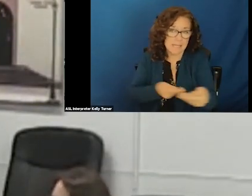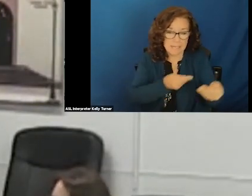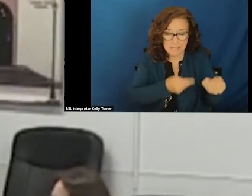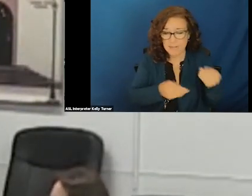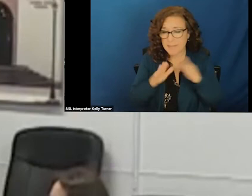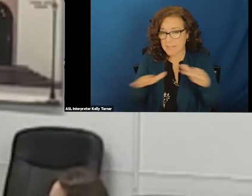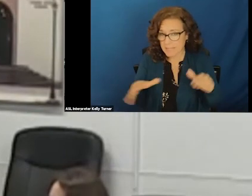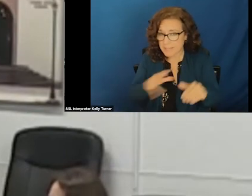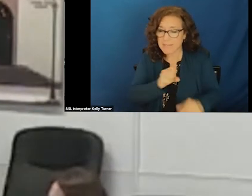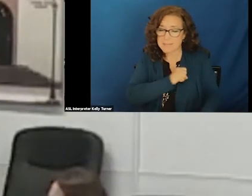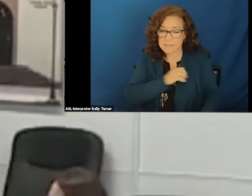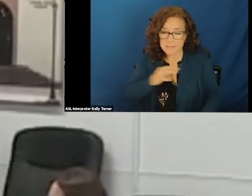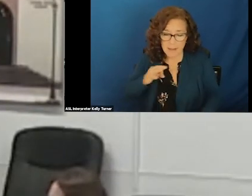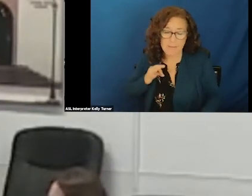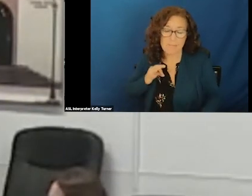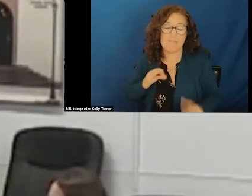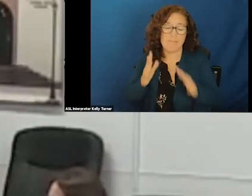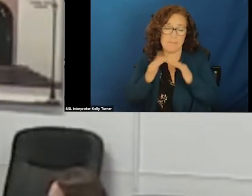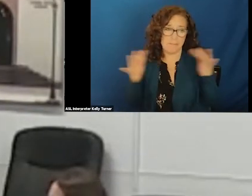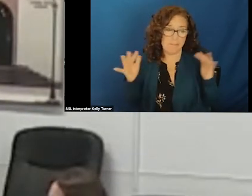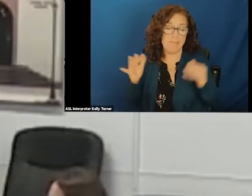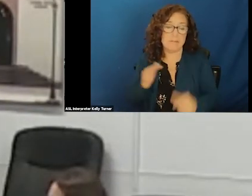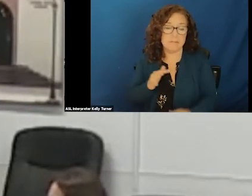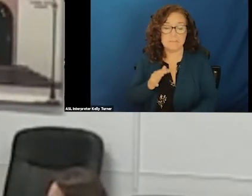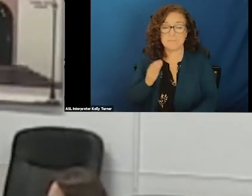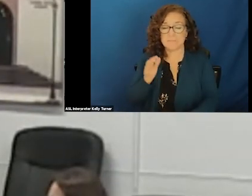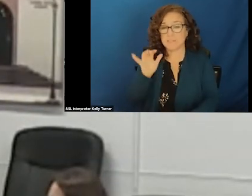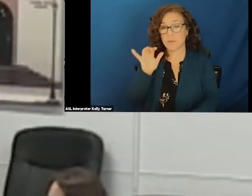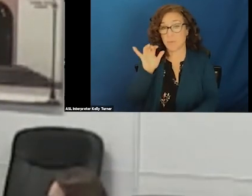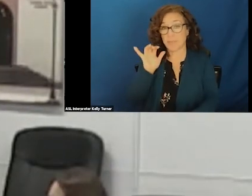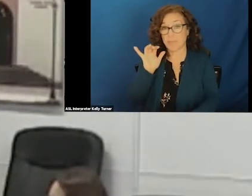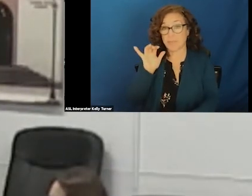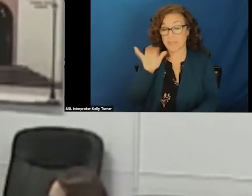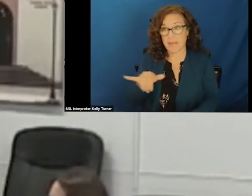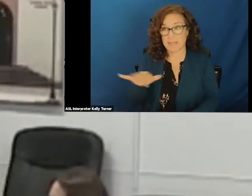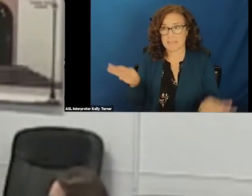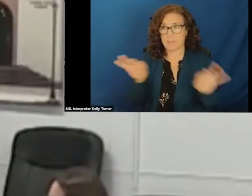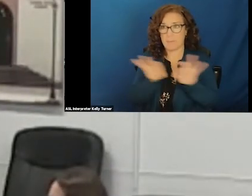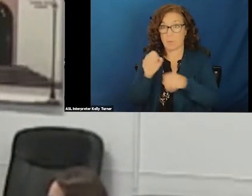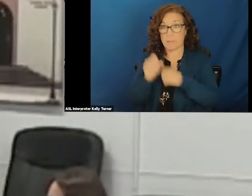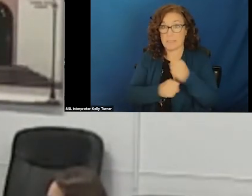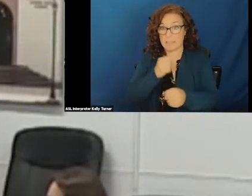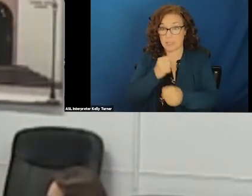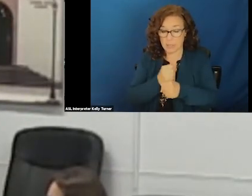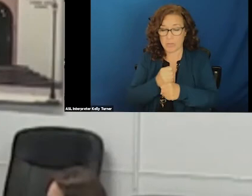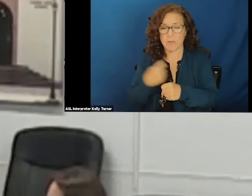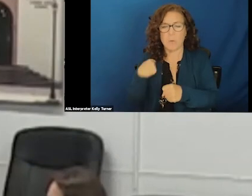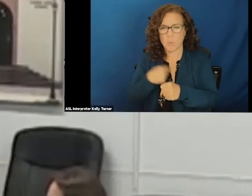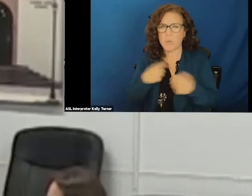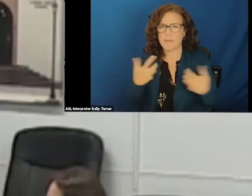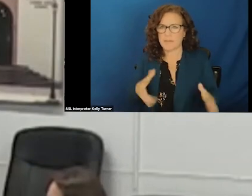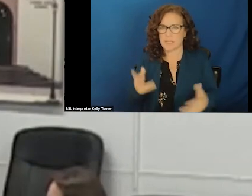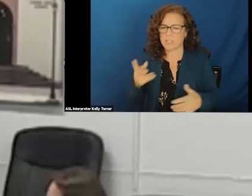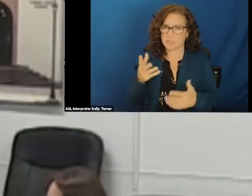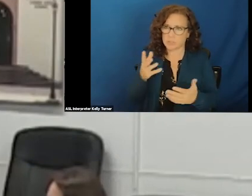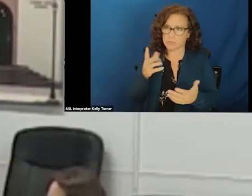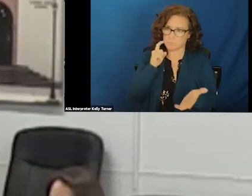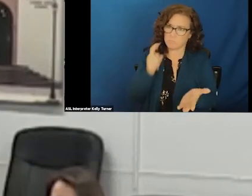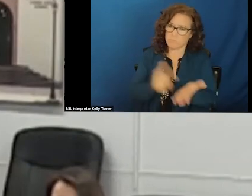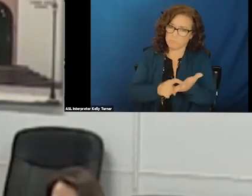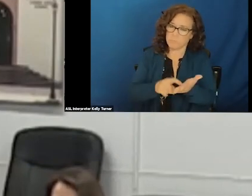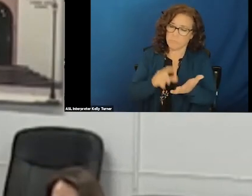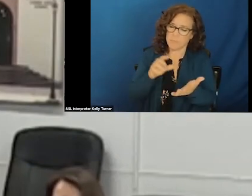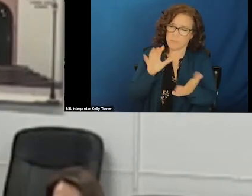year. I think we saw the impact that classified staff has on us. So I want to turn this over to Board Member Sims-Moten, I believe, to